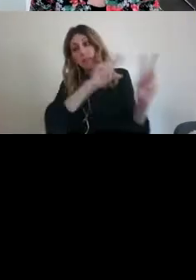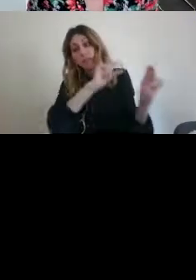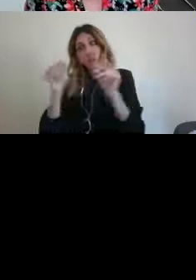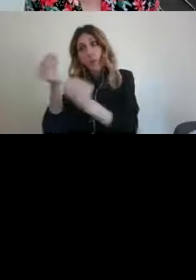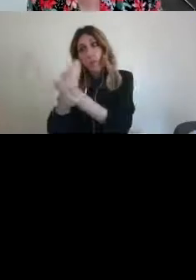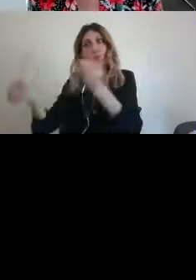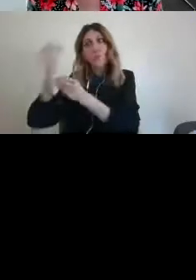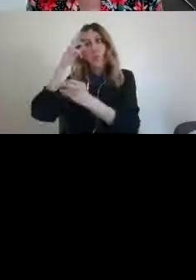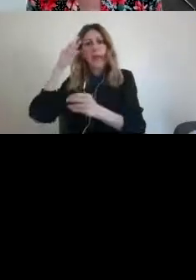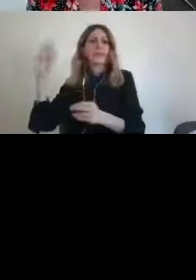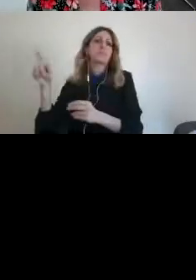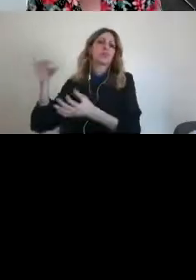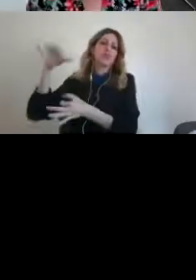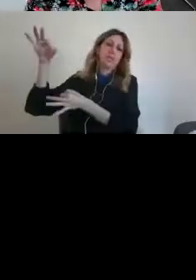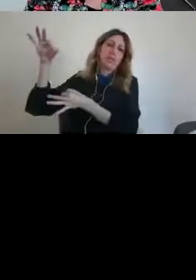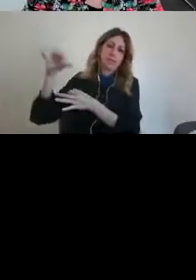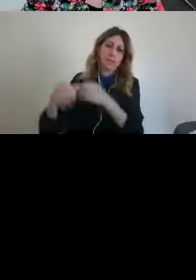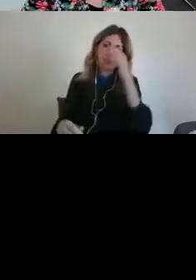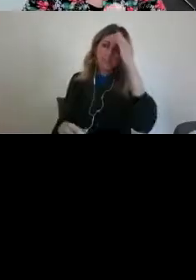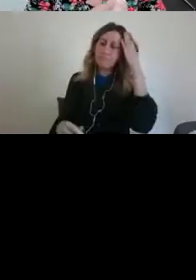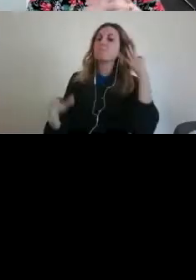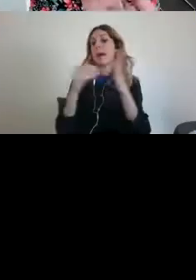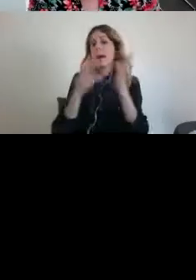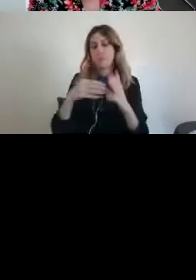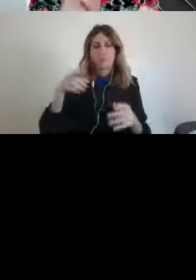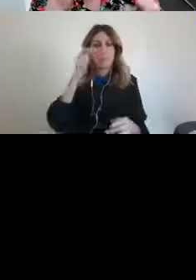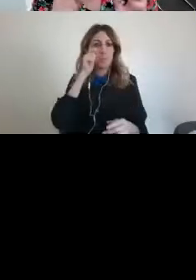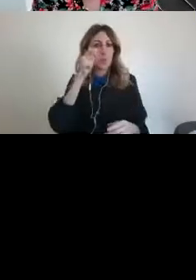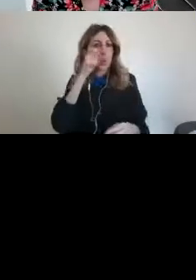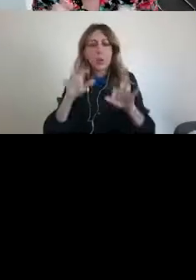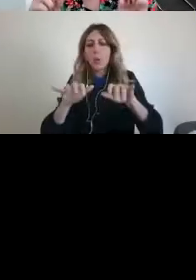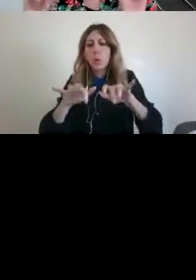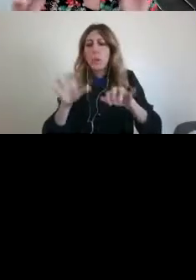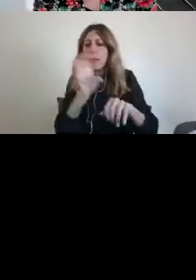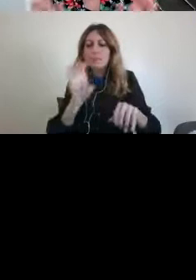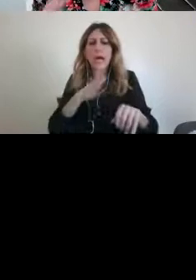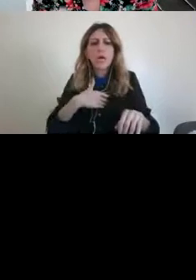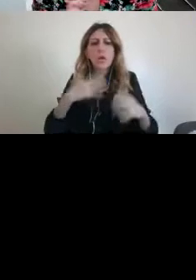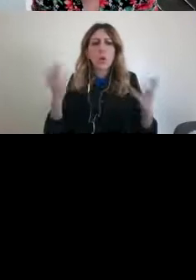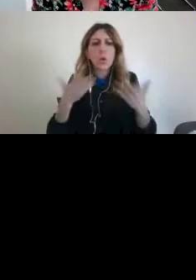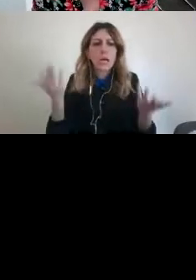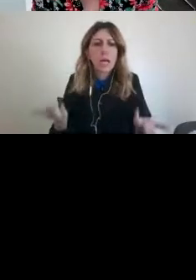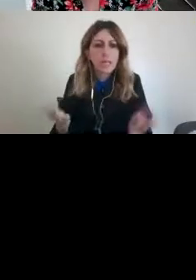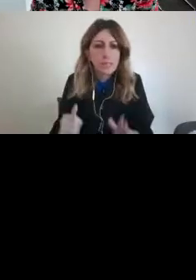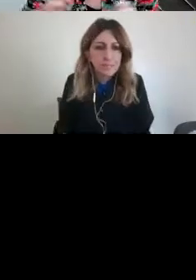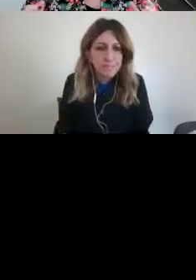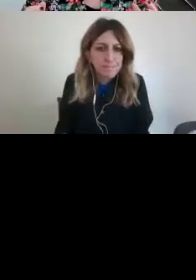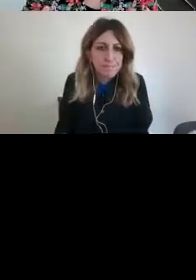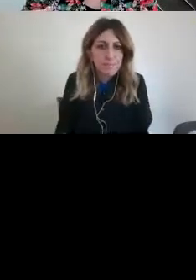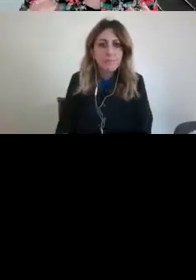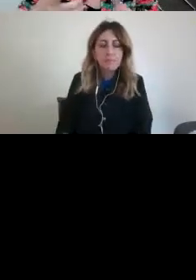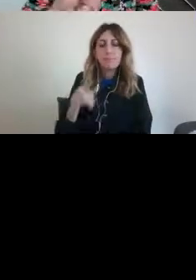If you search for pasta, Google will understand that spaghetti and lasagna are types of pasta.